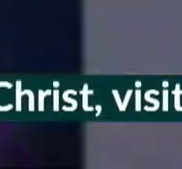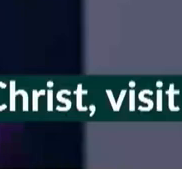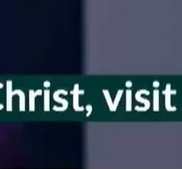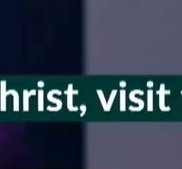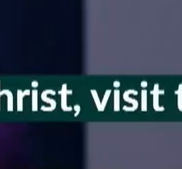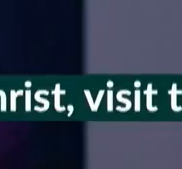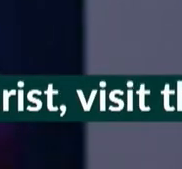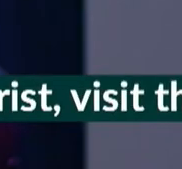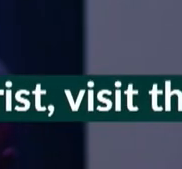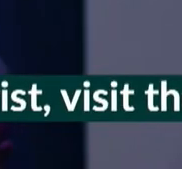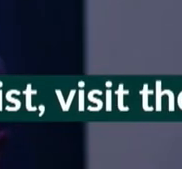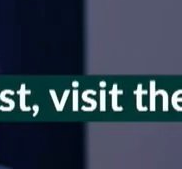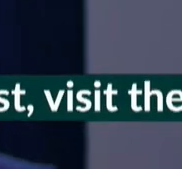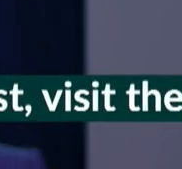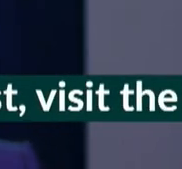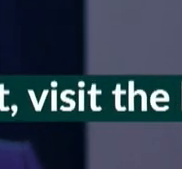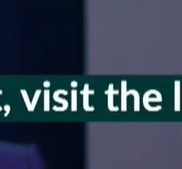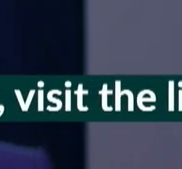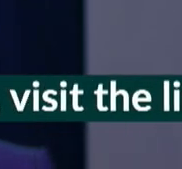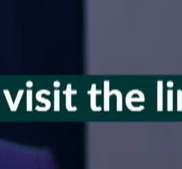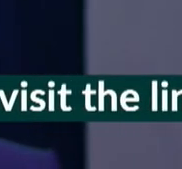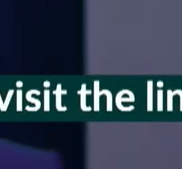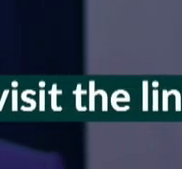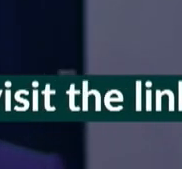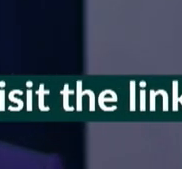Please, can I see any sign?